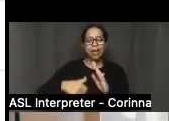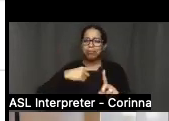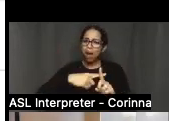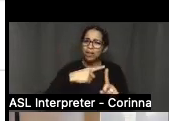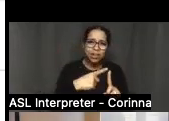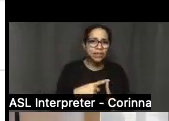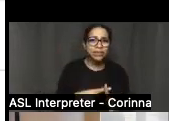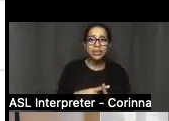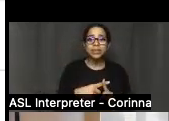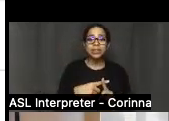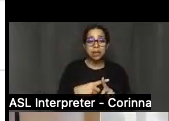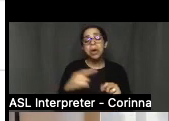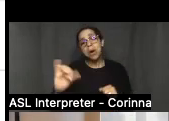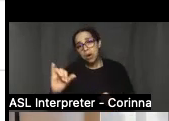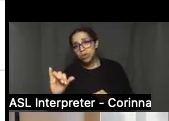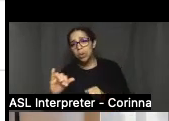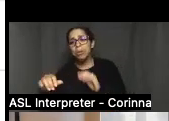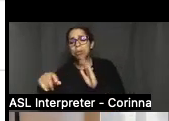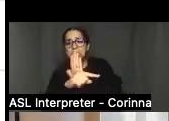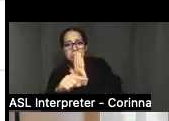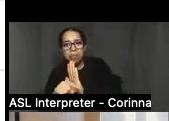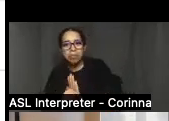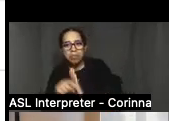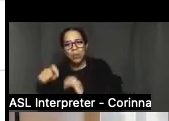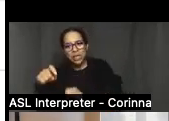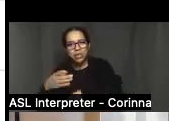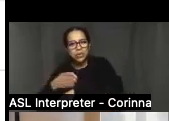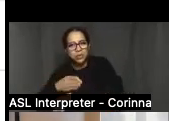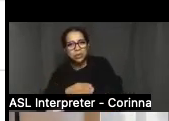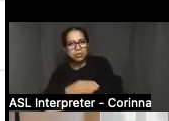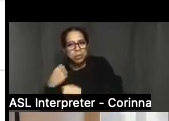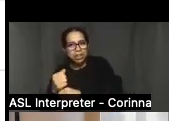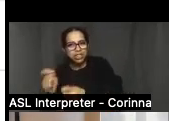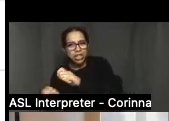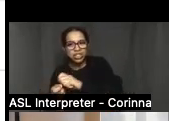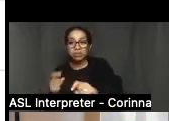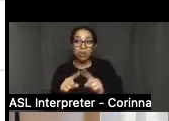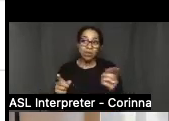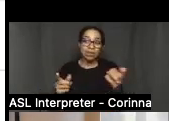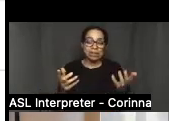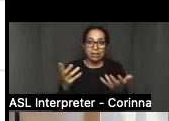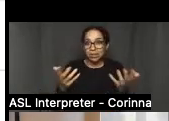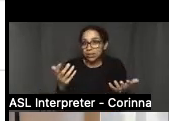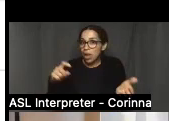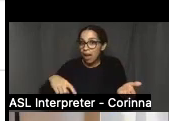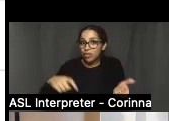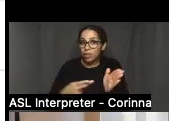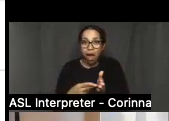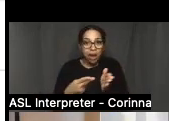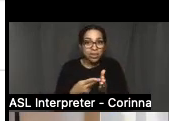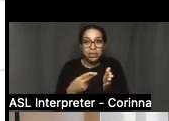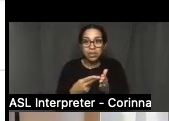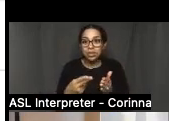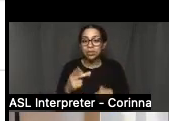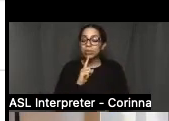seeing, as well as some of the areas where we need to make some changes. But we also need to be honest, and we really want to just